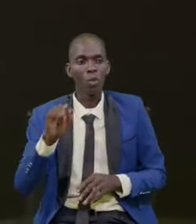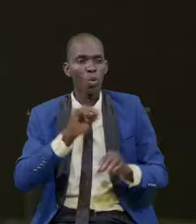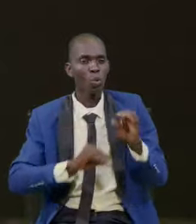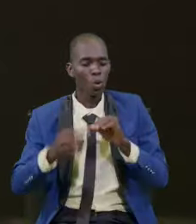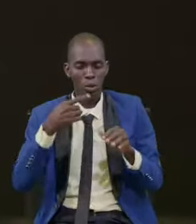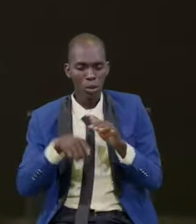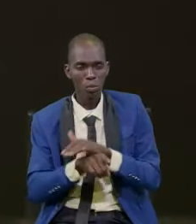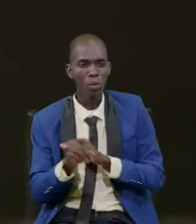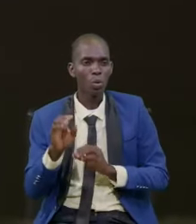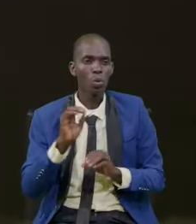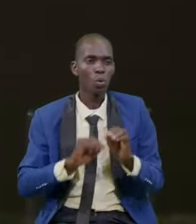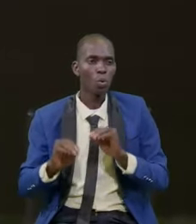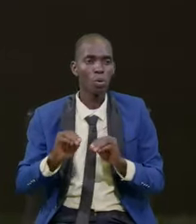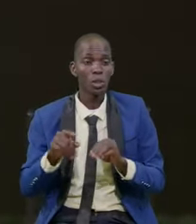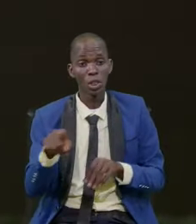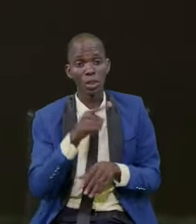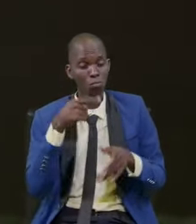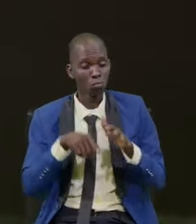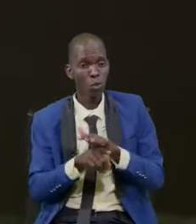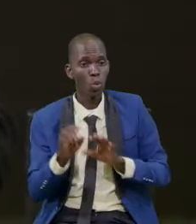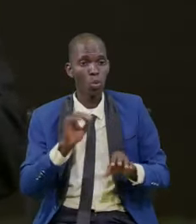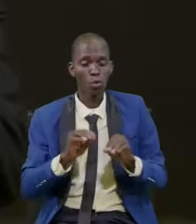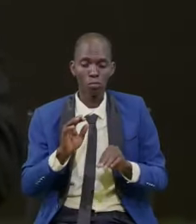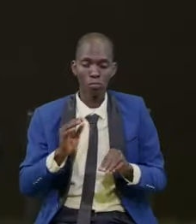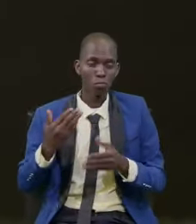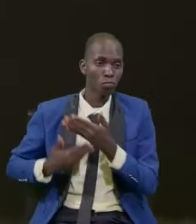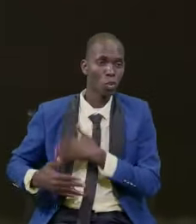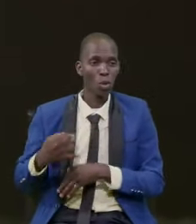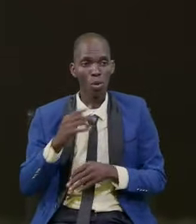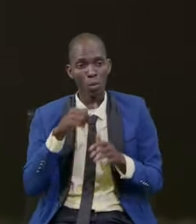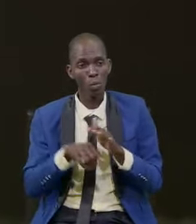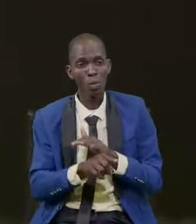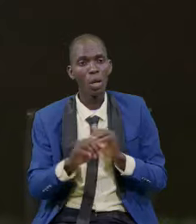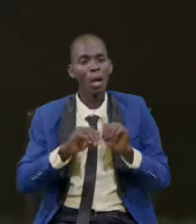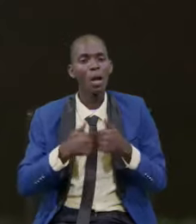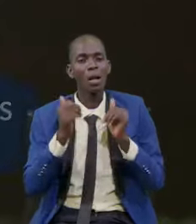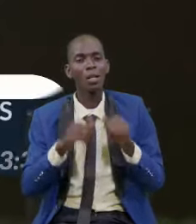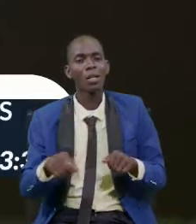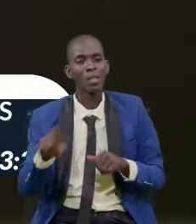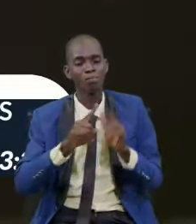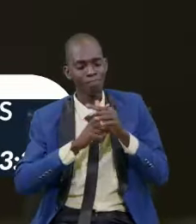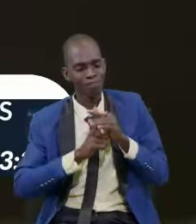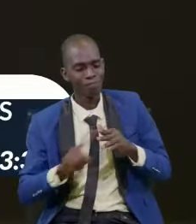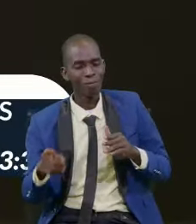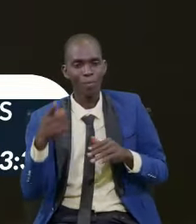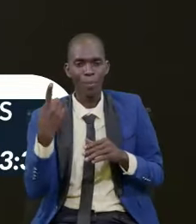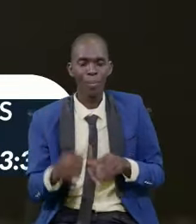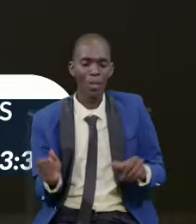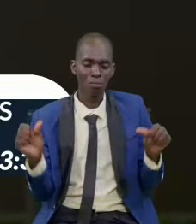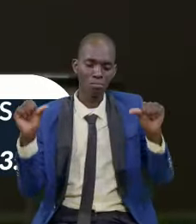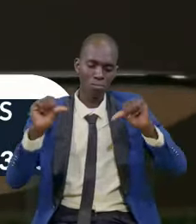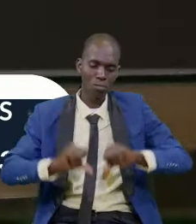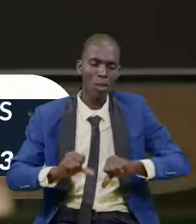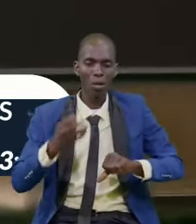and ye generation of vipers, how can you escape the